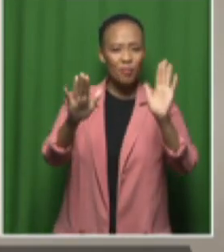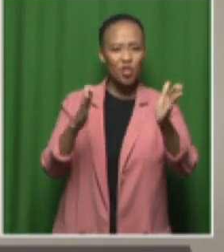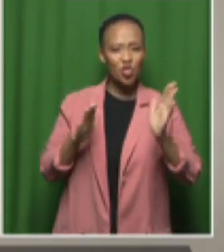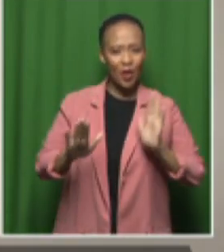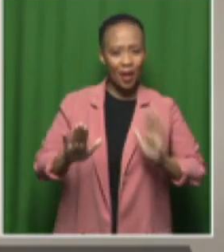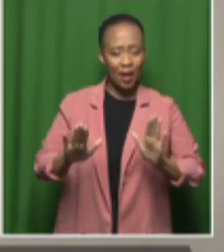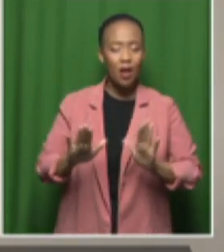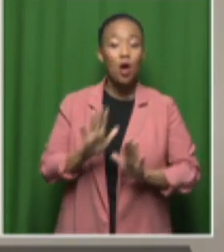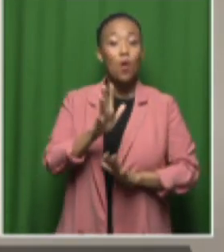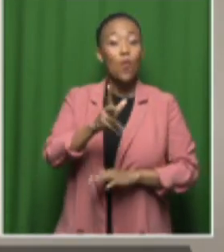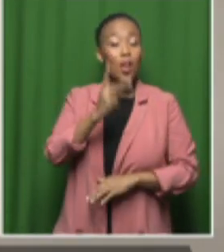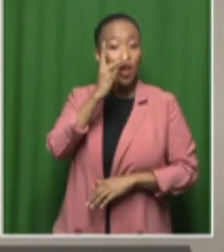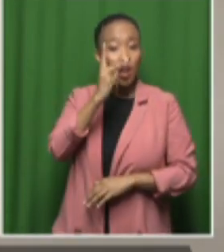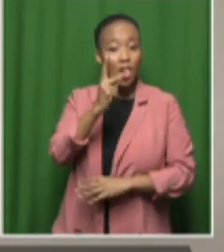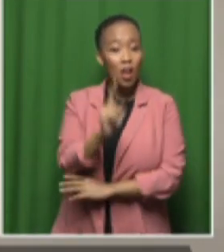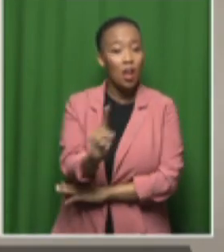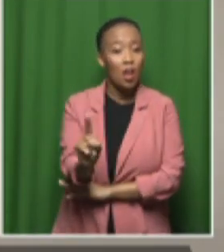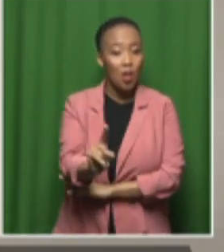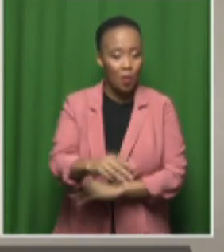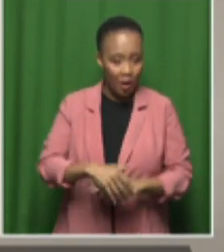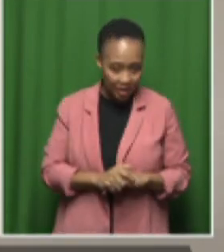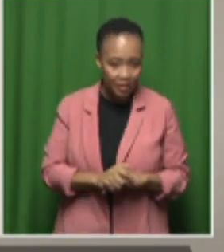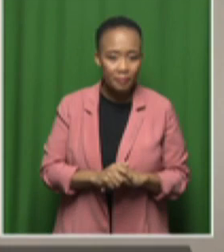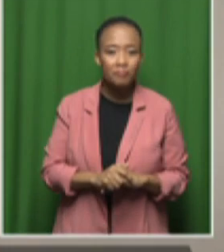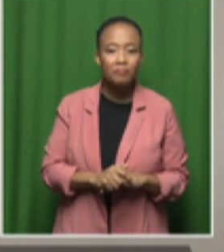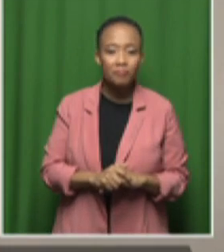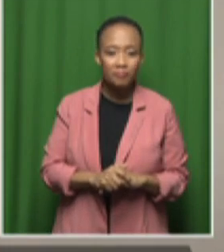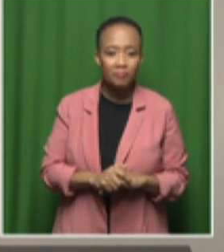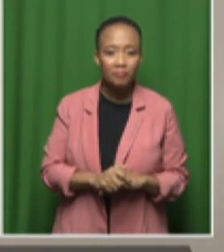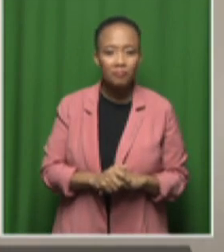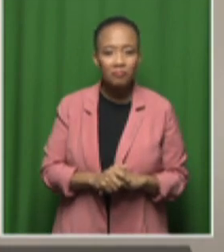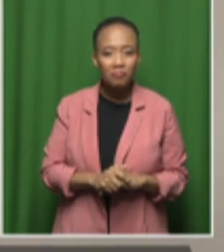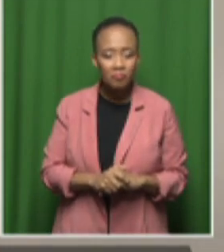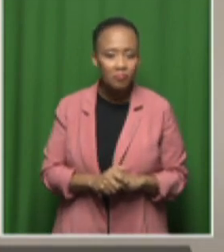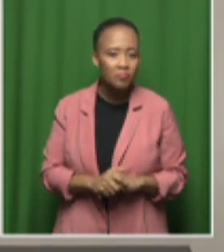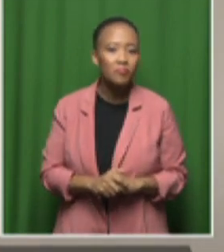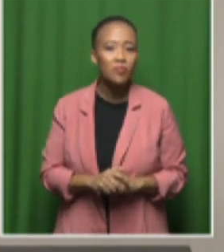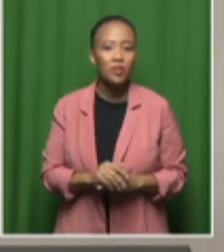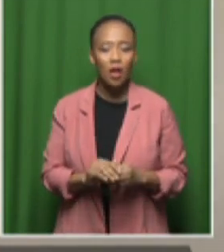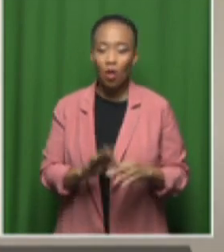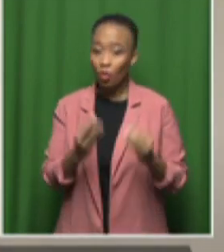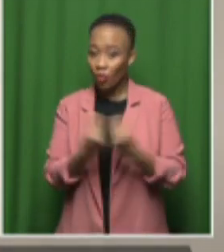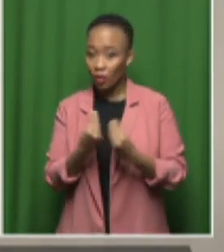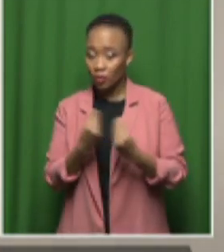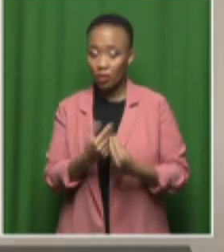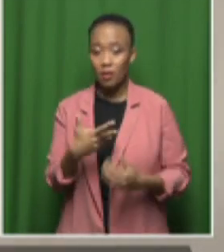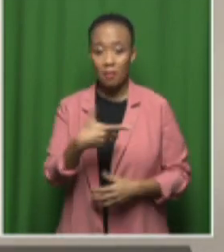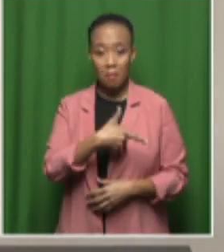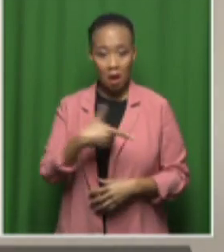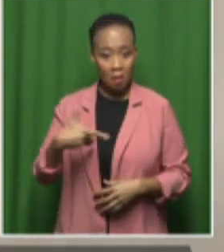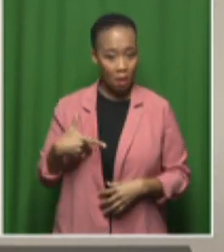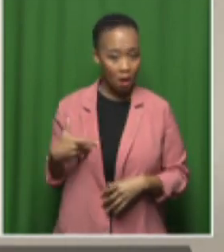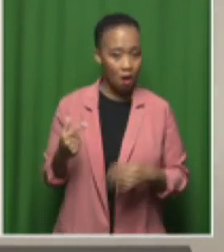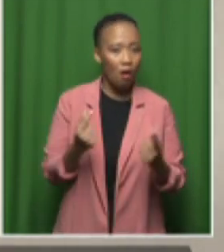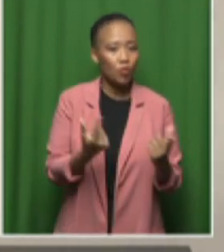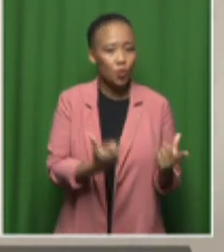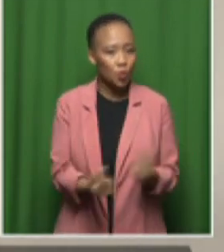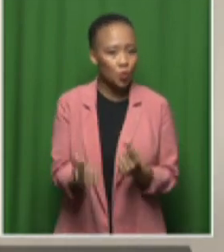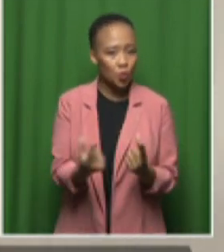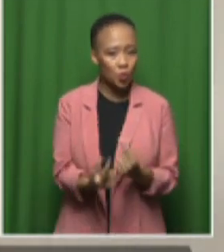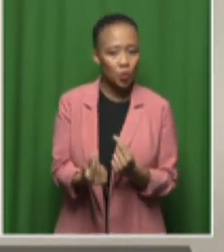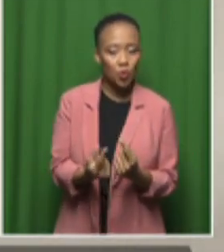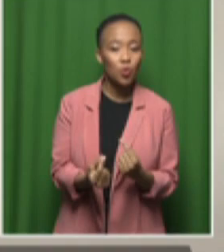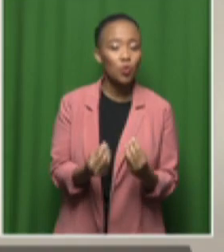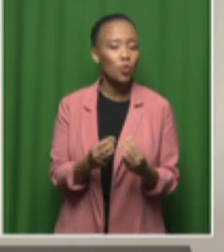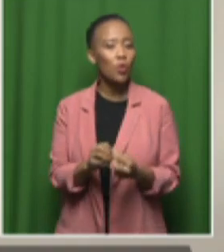play with and the push that she's been able to do with the medium, from mural to